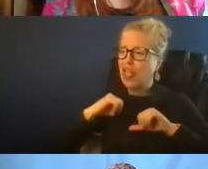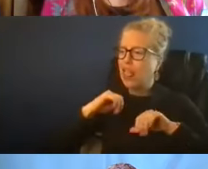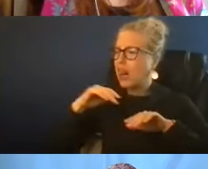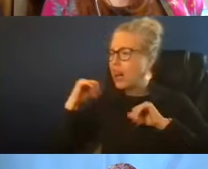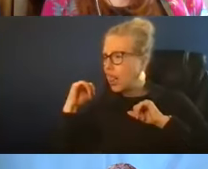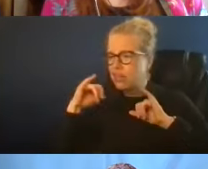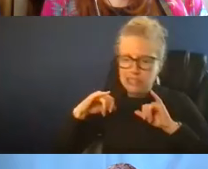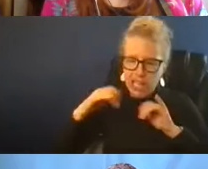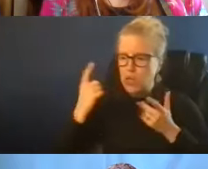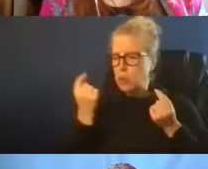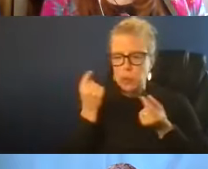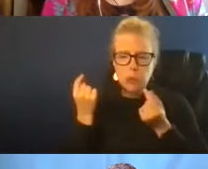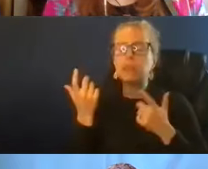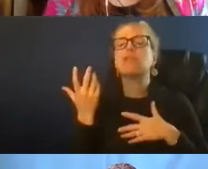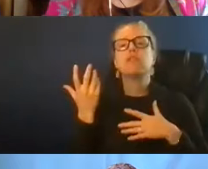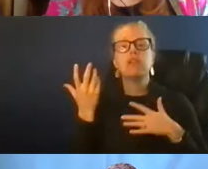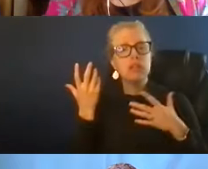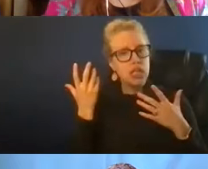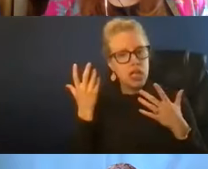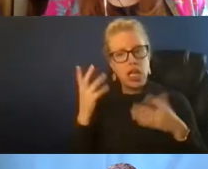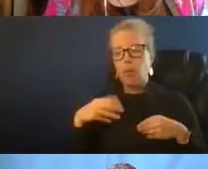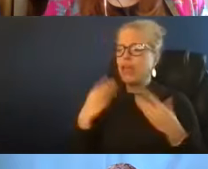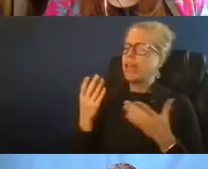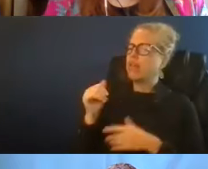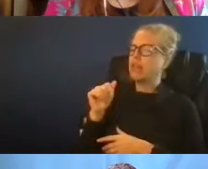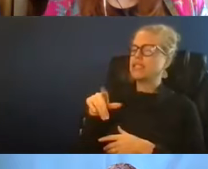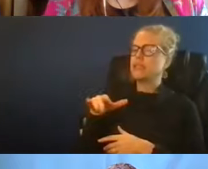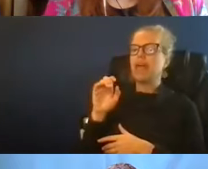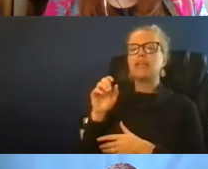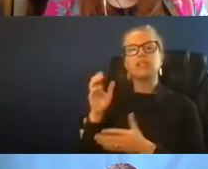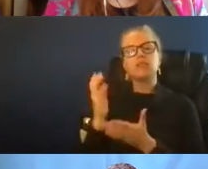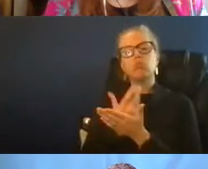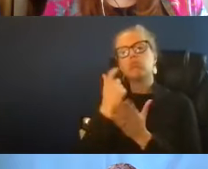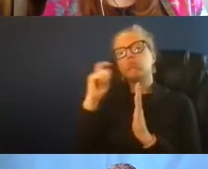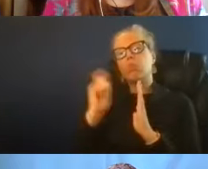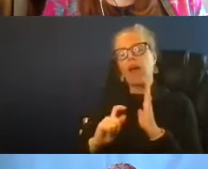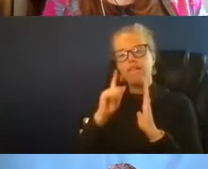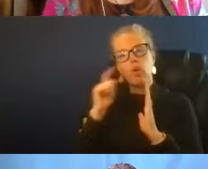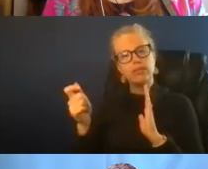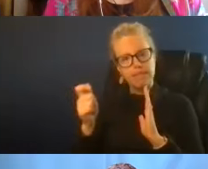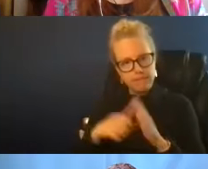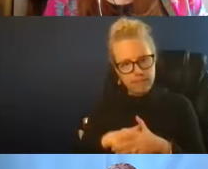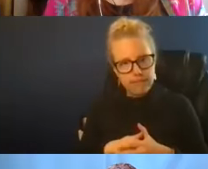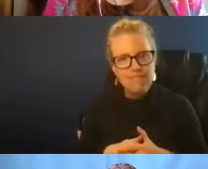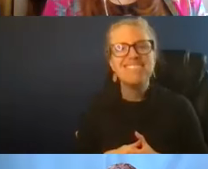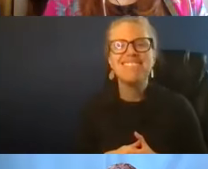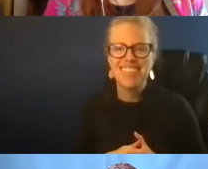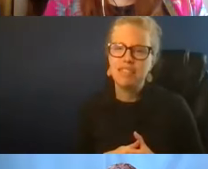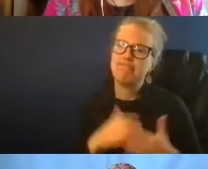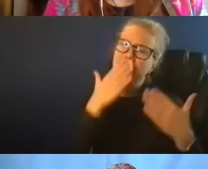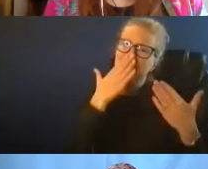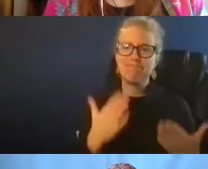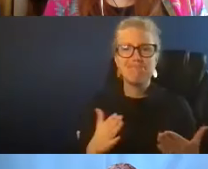making. And we give her the space to write those out for herself. All right. Thank you all for